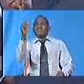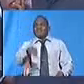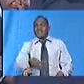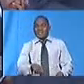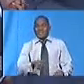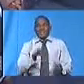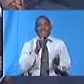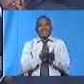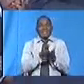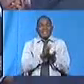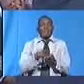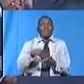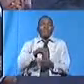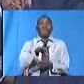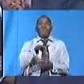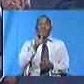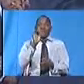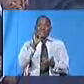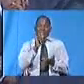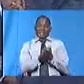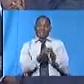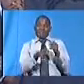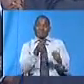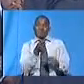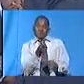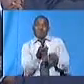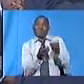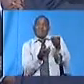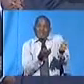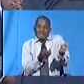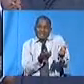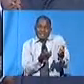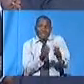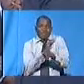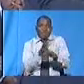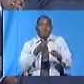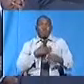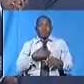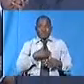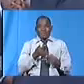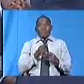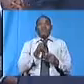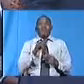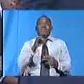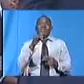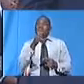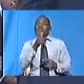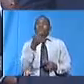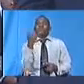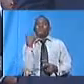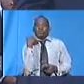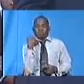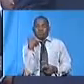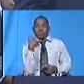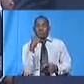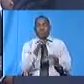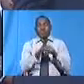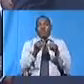was even discovered that there were problems, not anybody's fault, but his fault, on the column